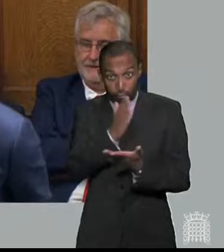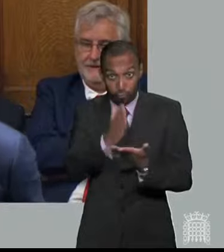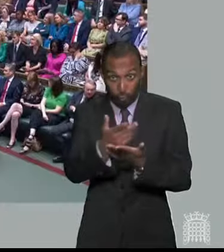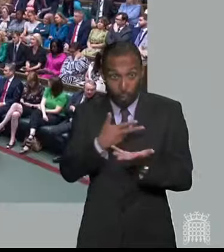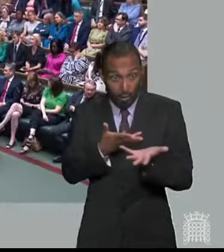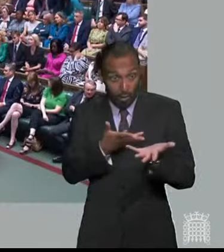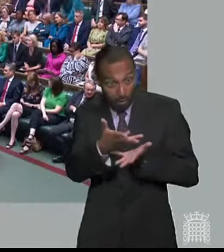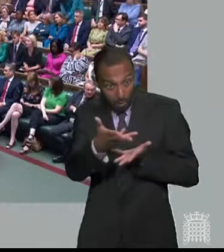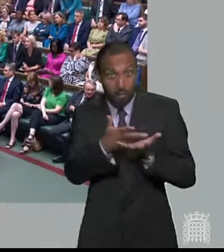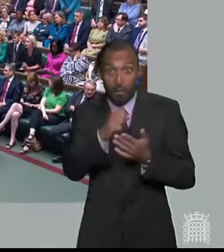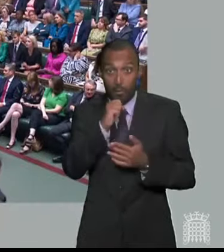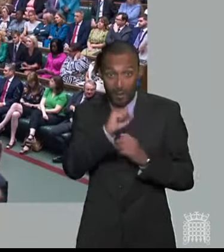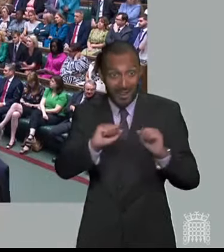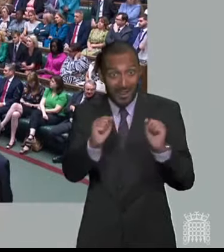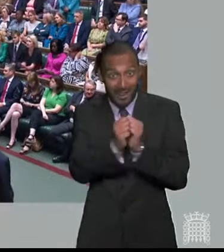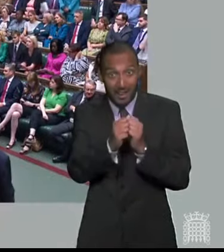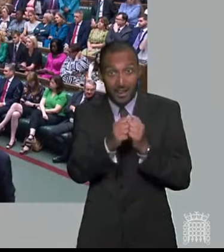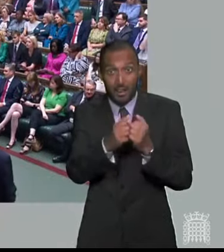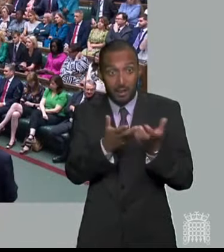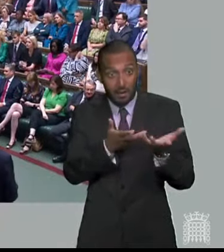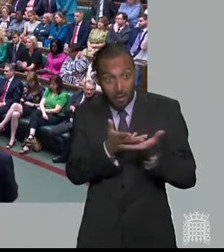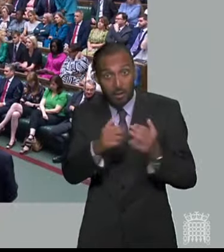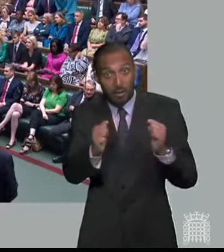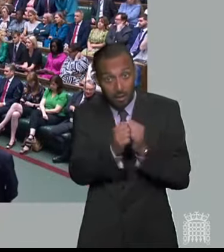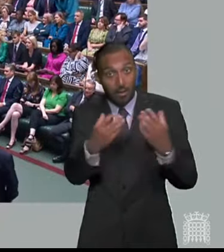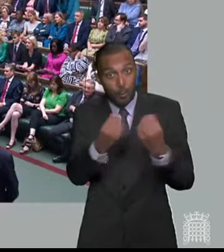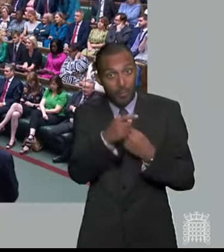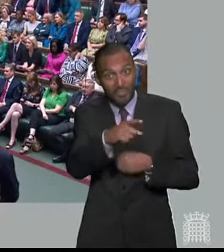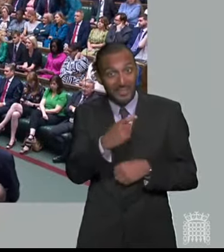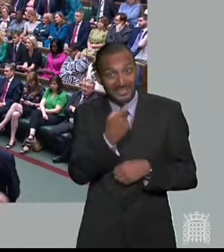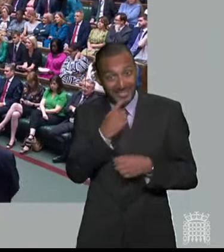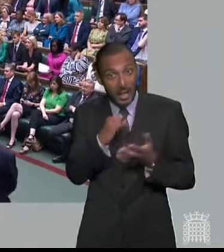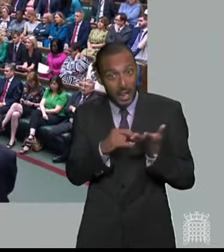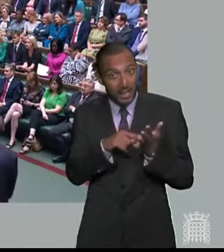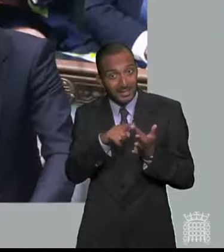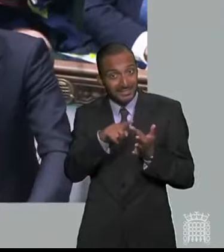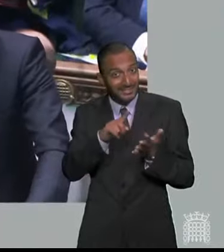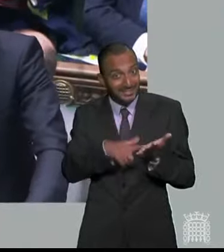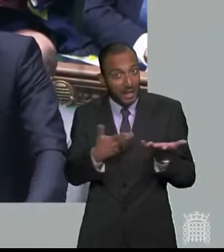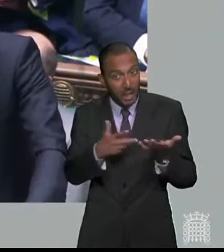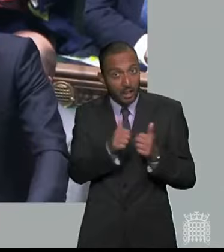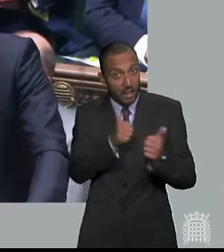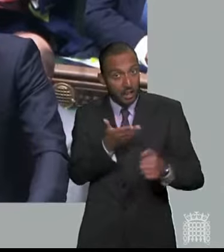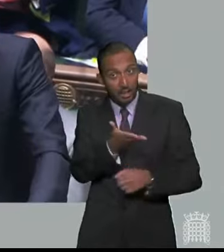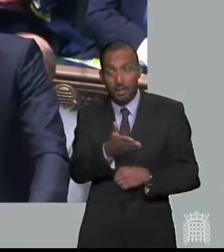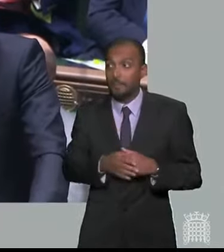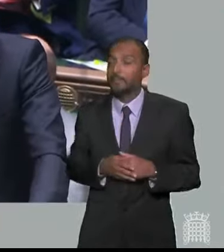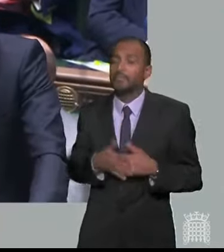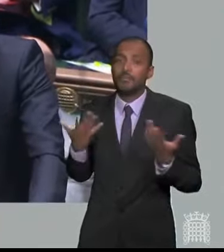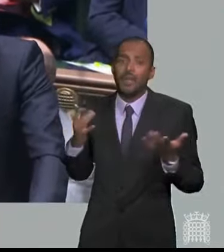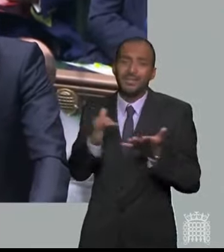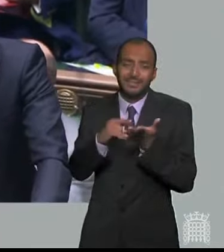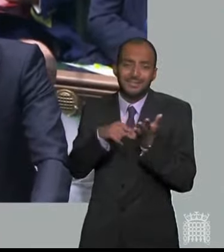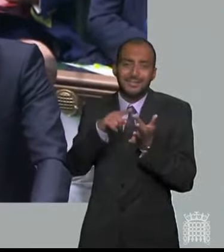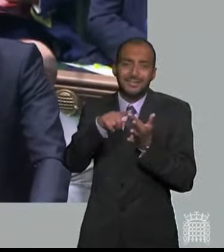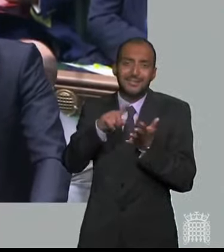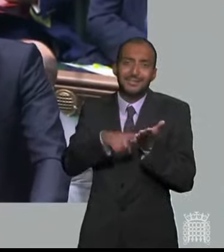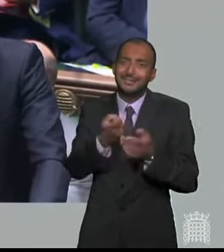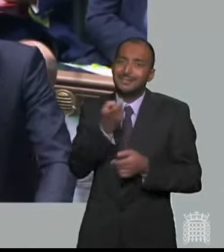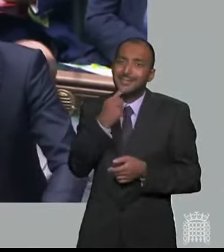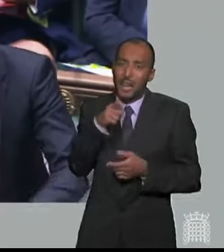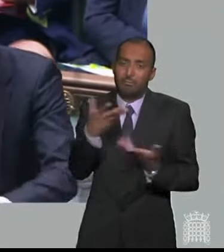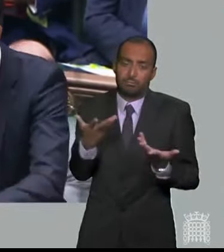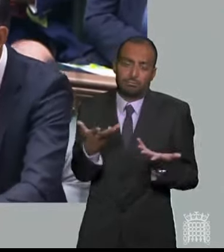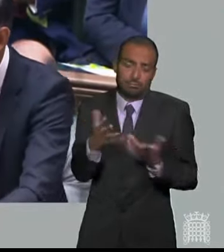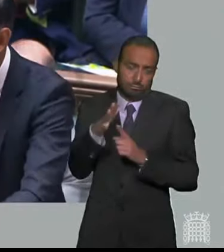unions? Well, Mr Speaker, steel is absolutely vital to the UK. This is something that, of course, is of interest to